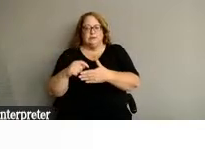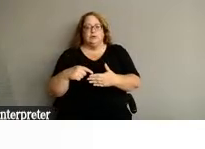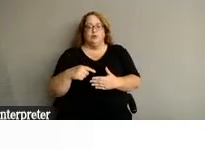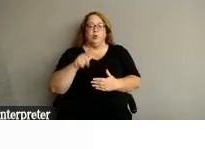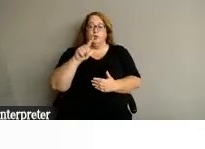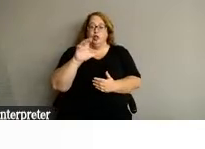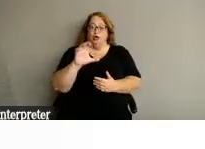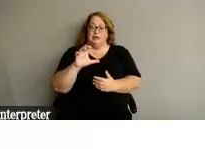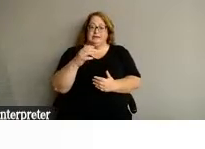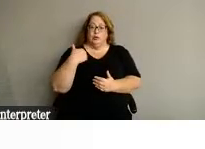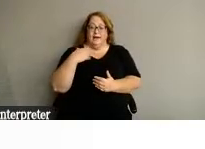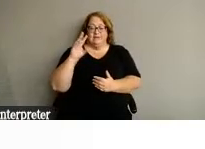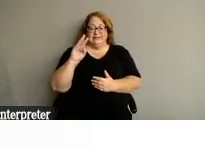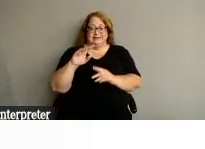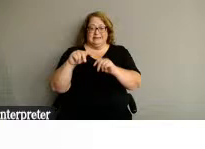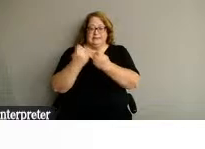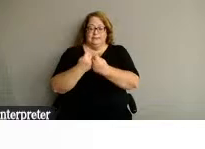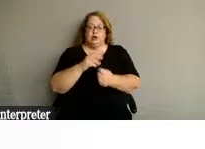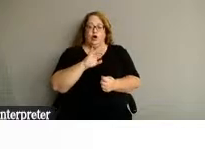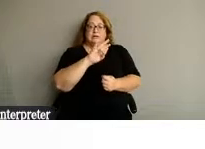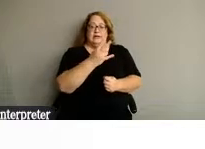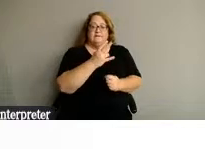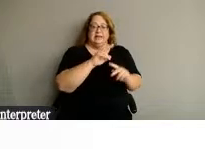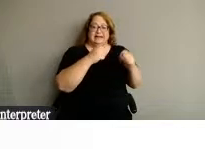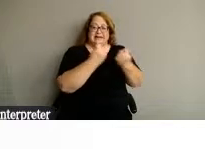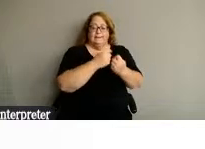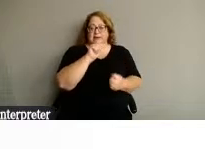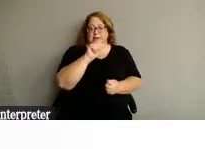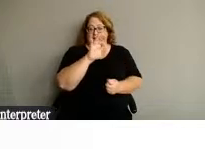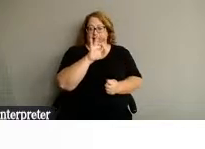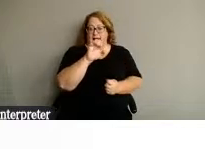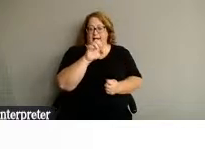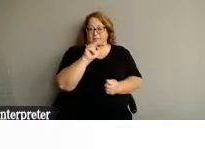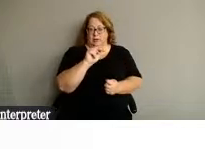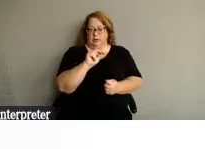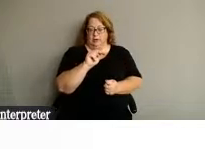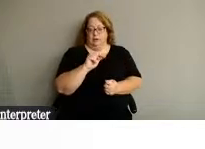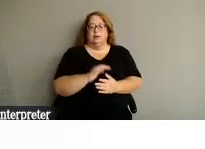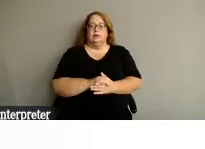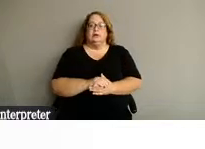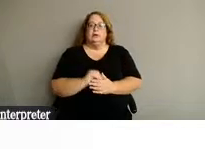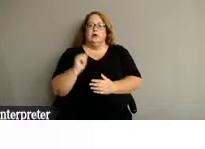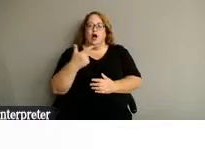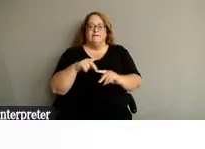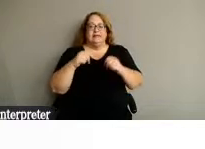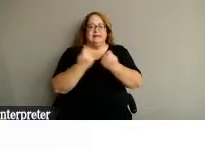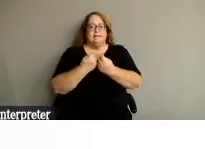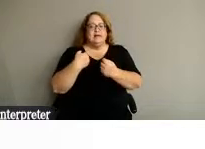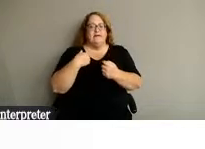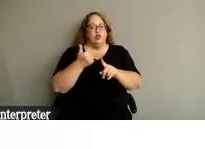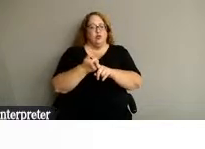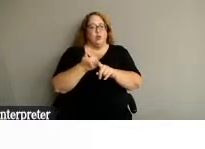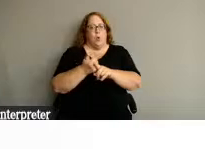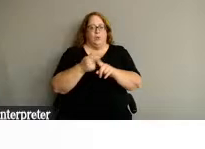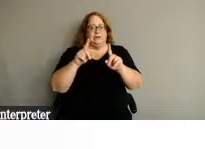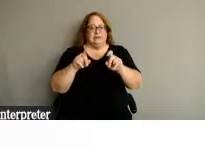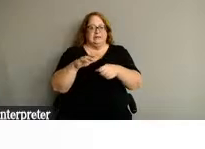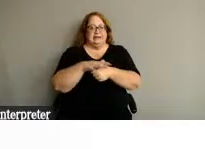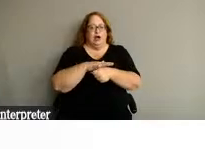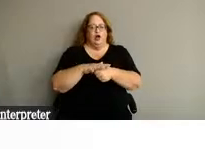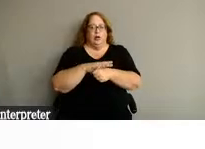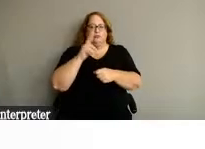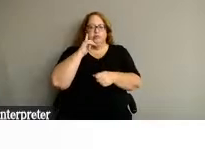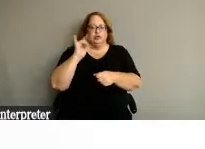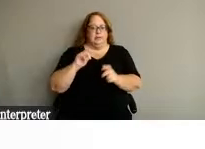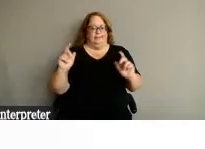teams are housed. Our 7th team is housed in Afton. All of our teams have their own testing area. It is set up like a